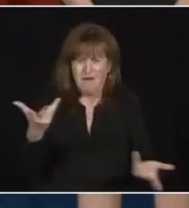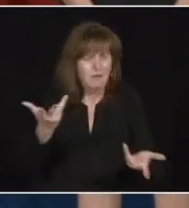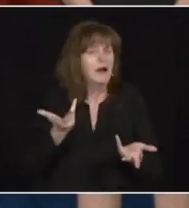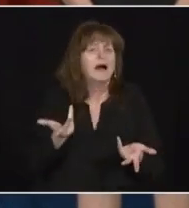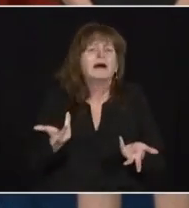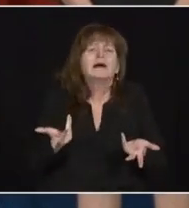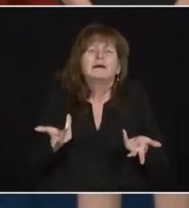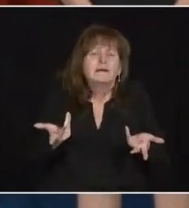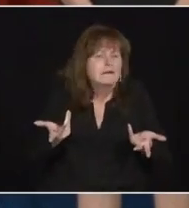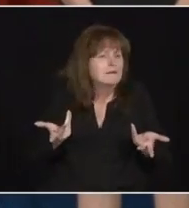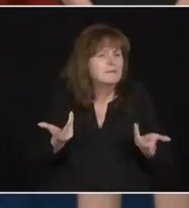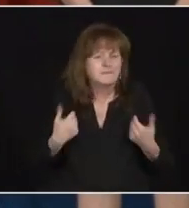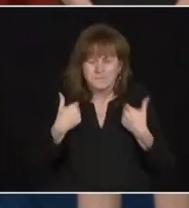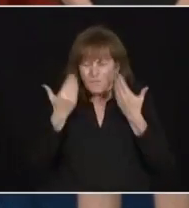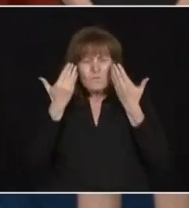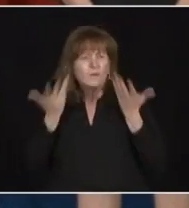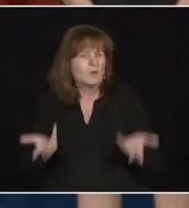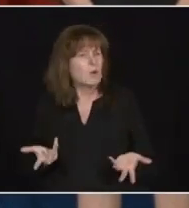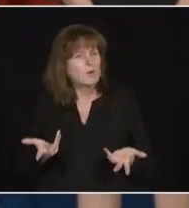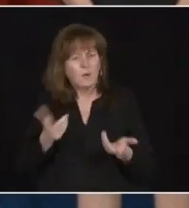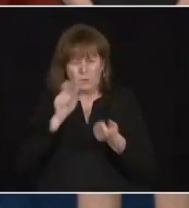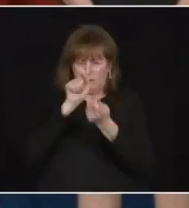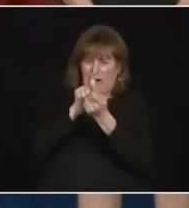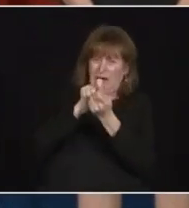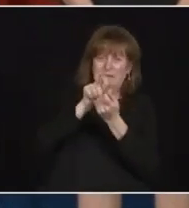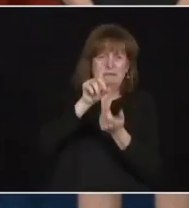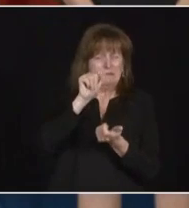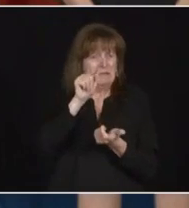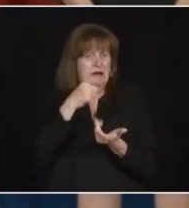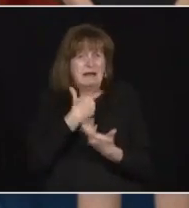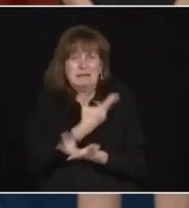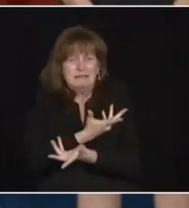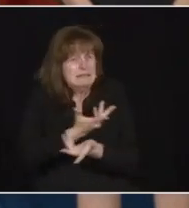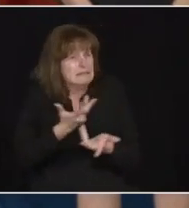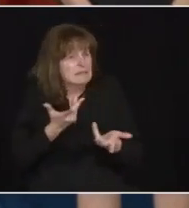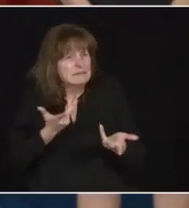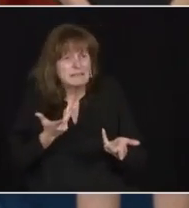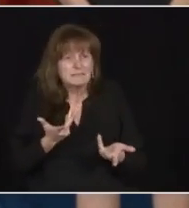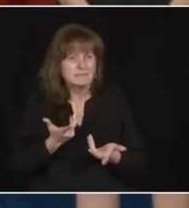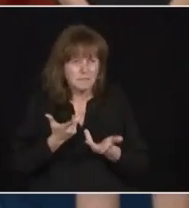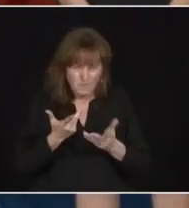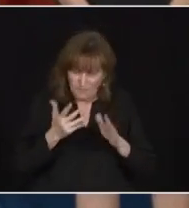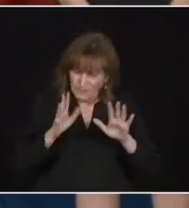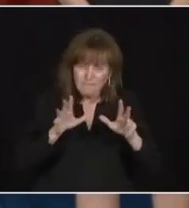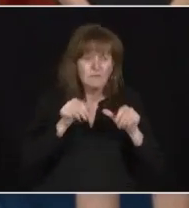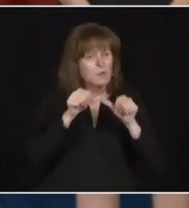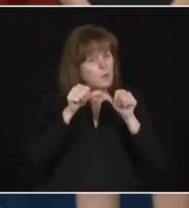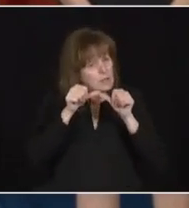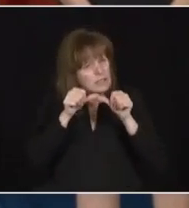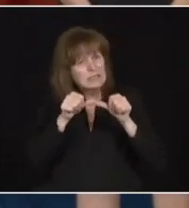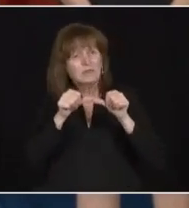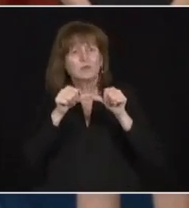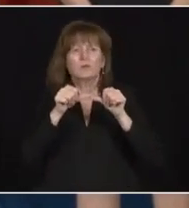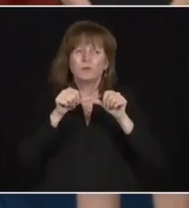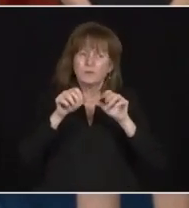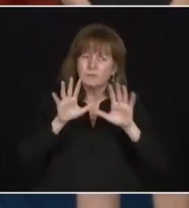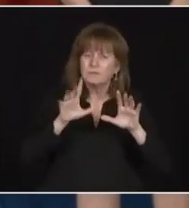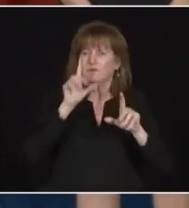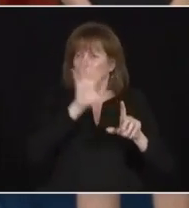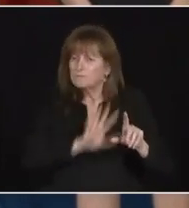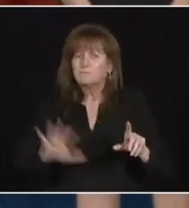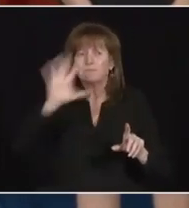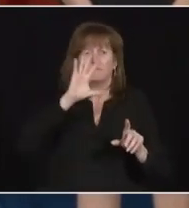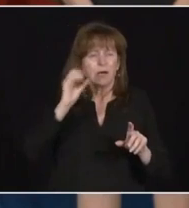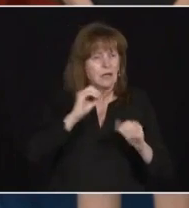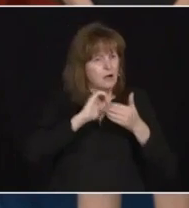know the exact date. Let's continue working hard all together as a province, and we have been. And